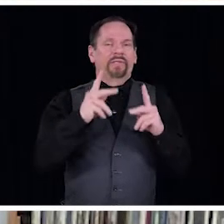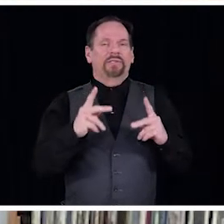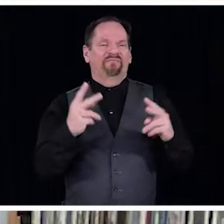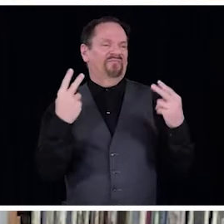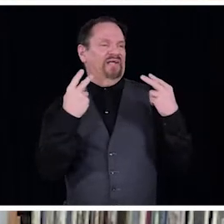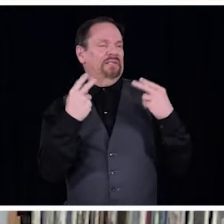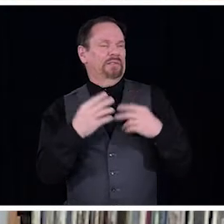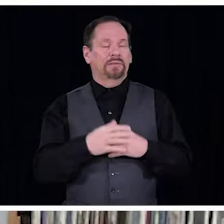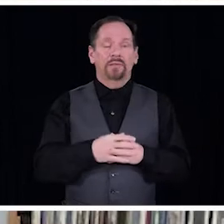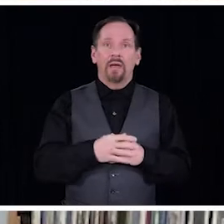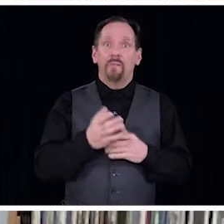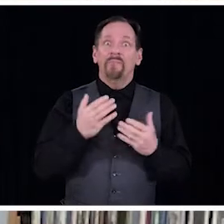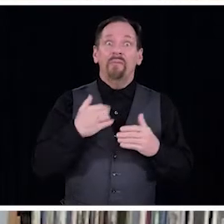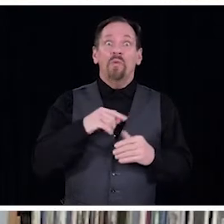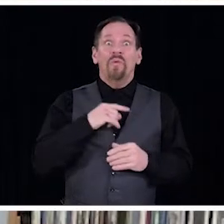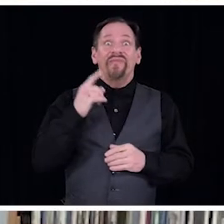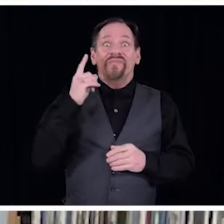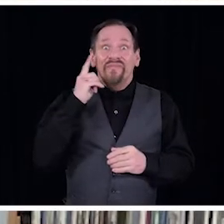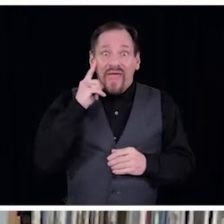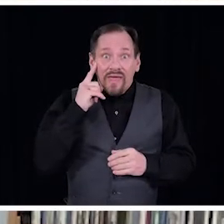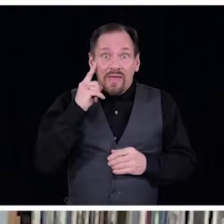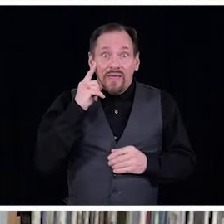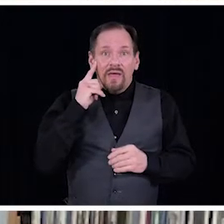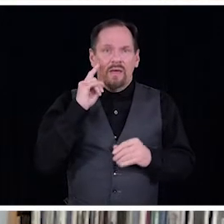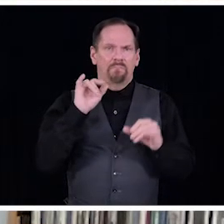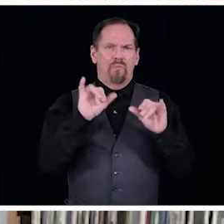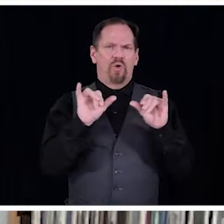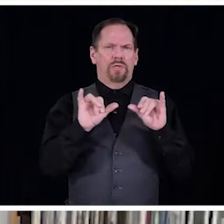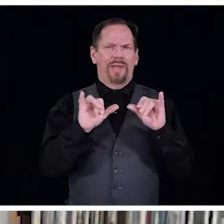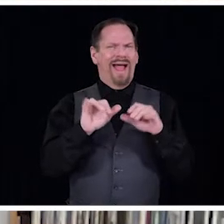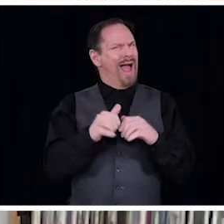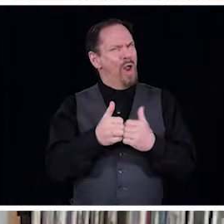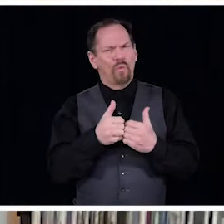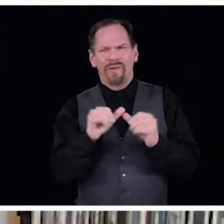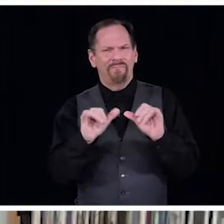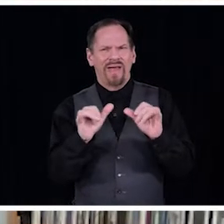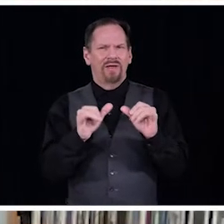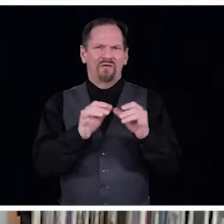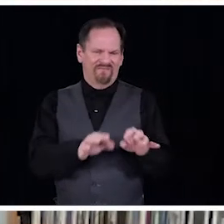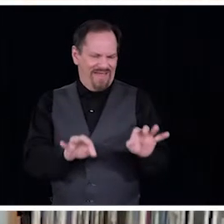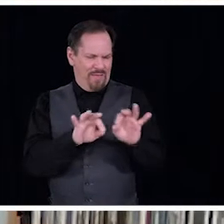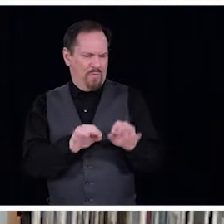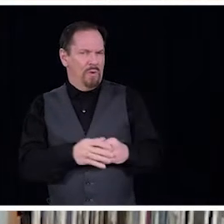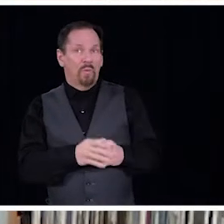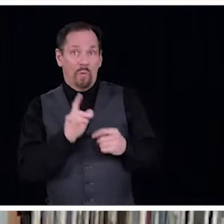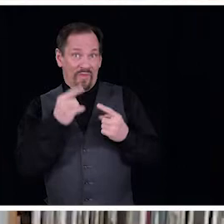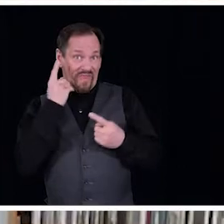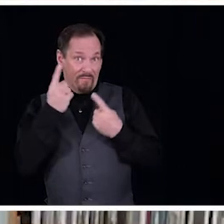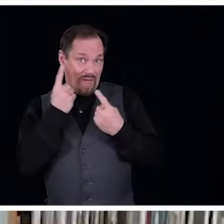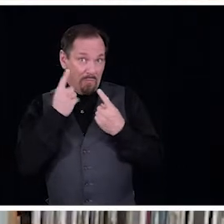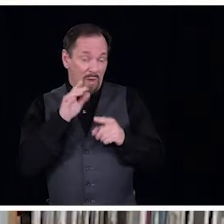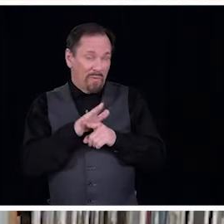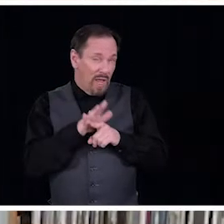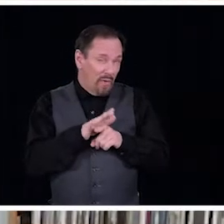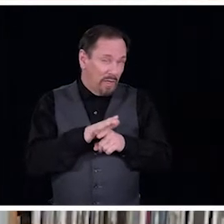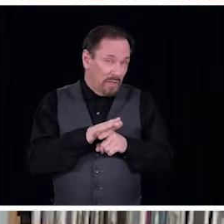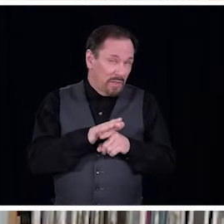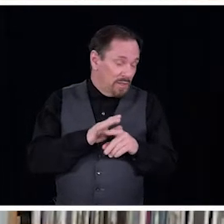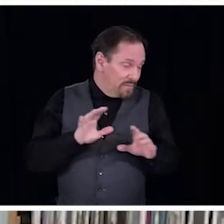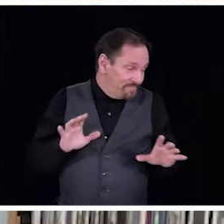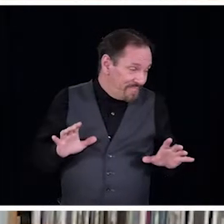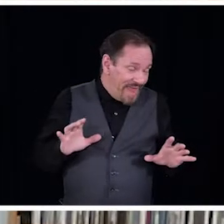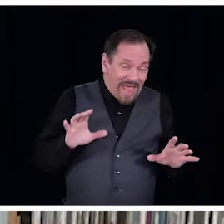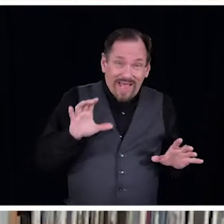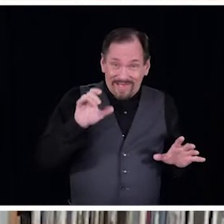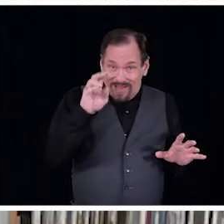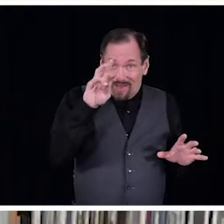for our marginal position if you measure margin and center by sheer numbers counting popularity, because celebrity